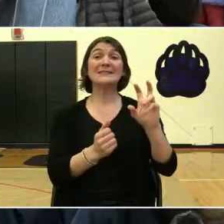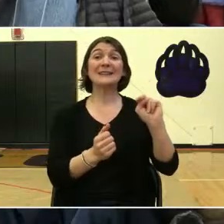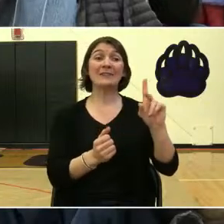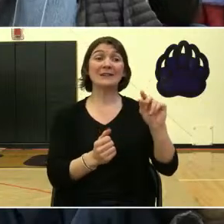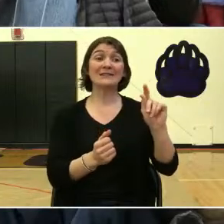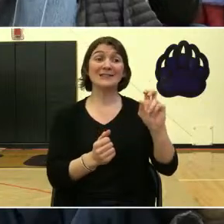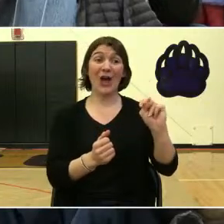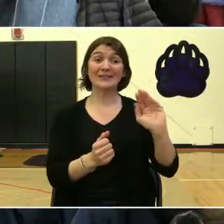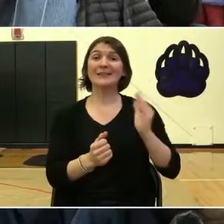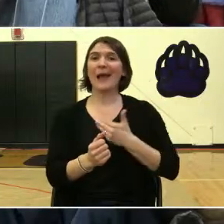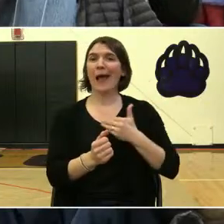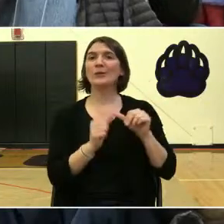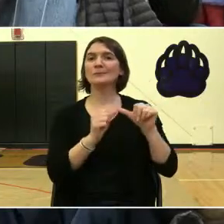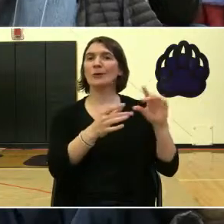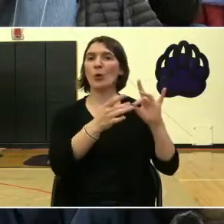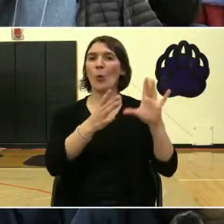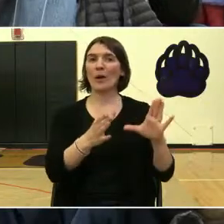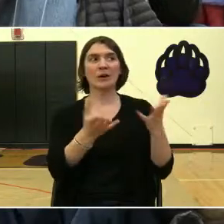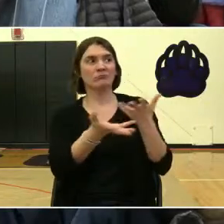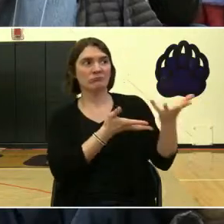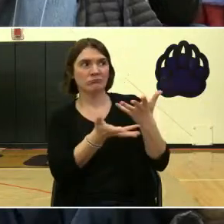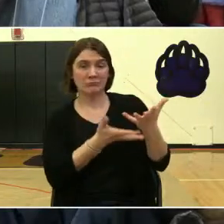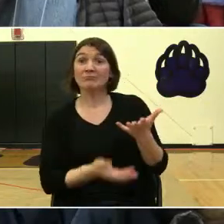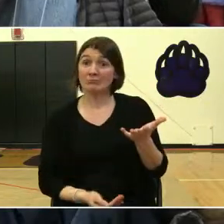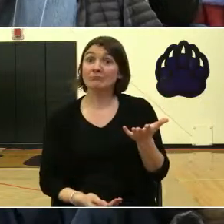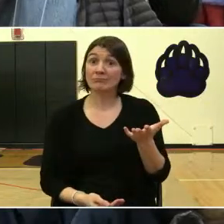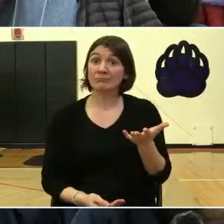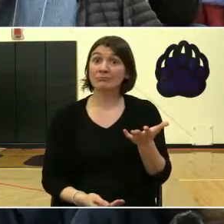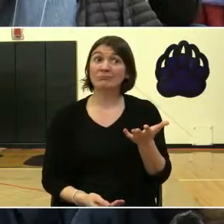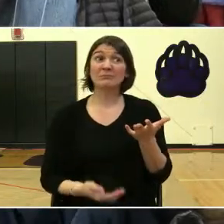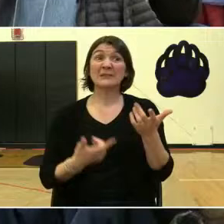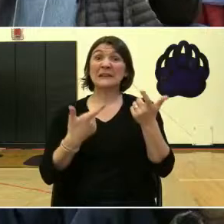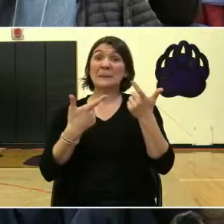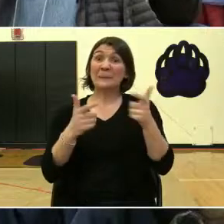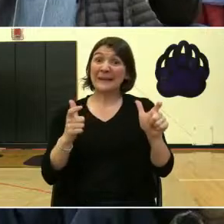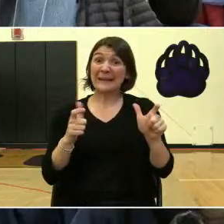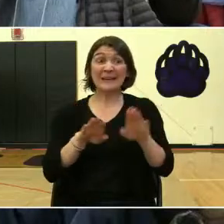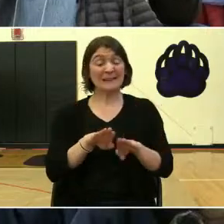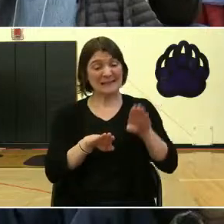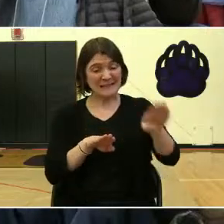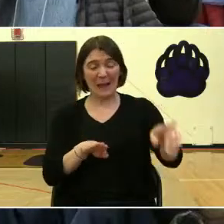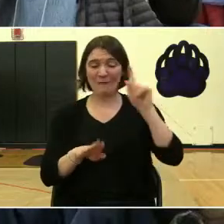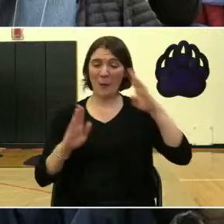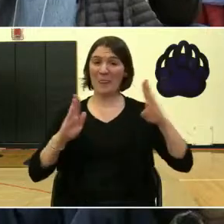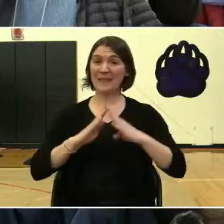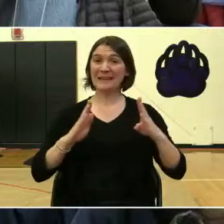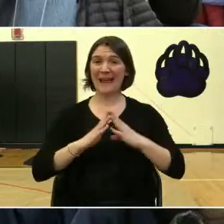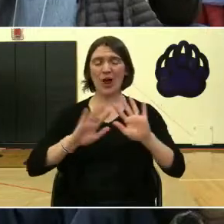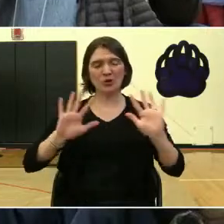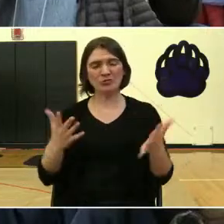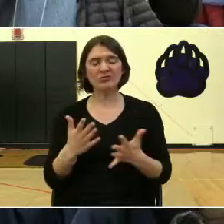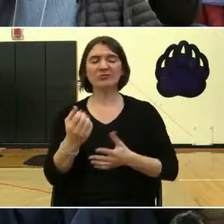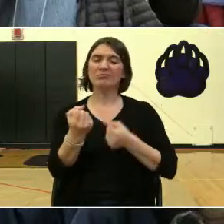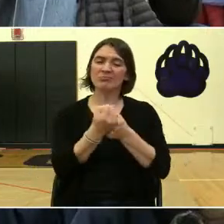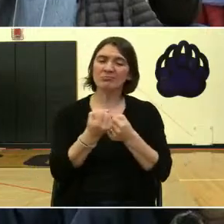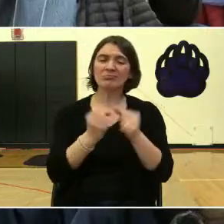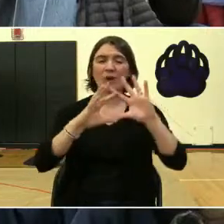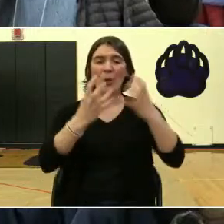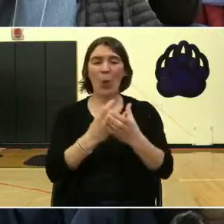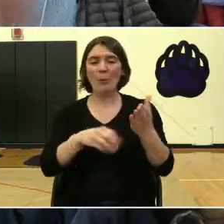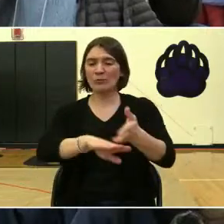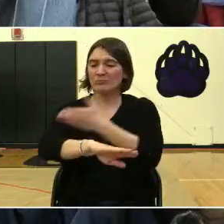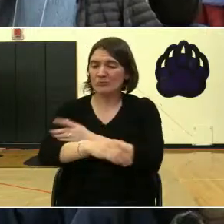Dawson who's our sustainability coordinator I know this to be the greatest step that Brad has taken towards climate action and sustainability in